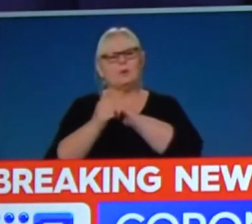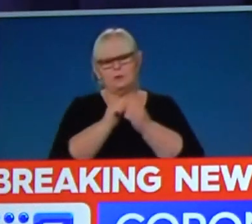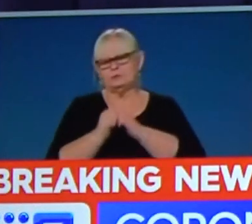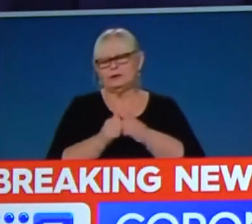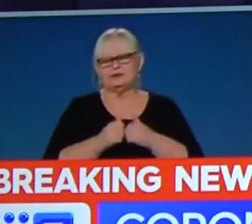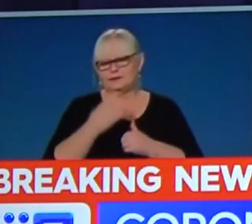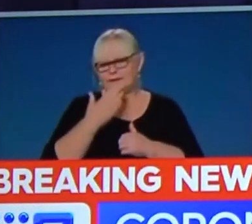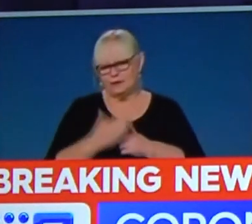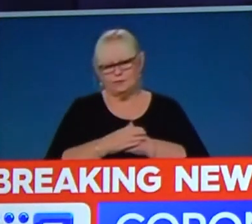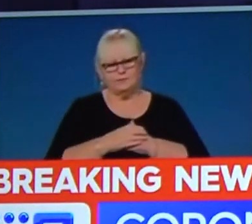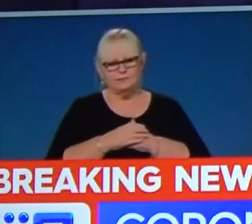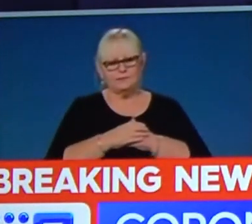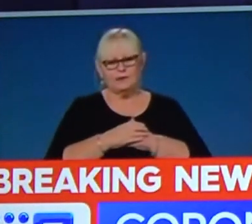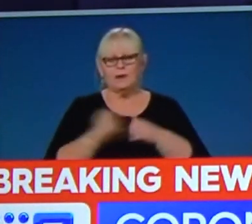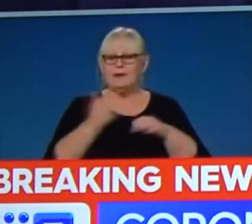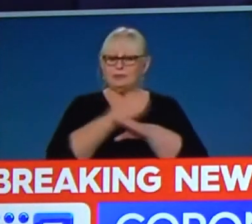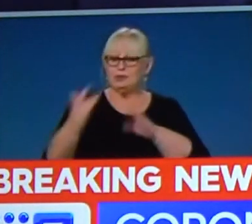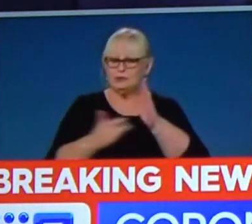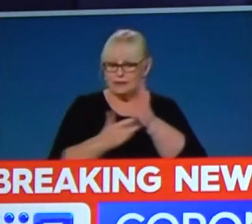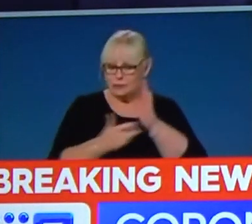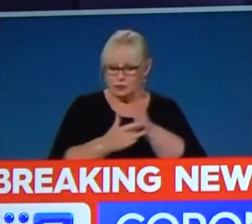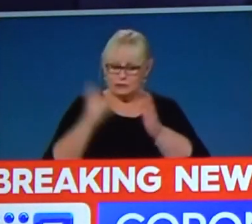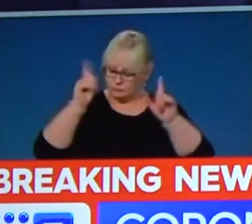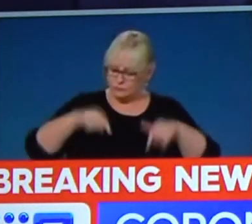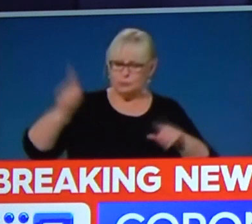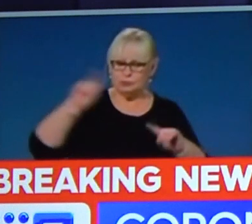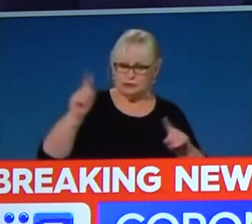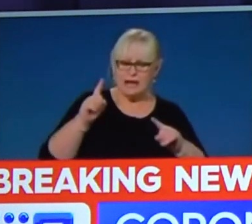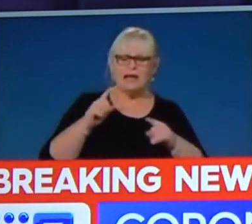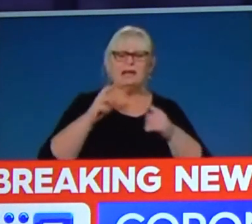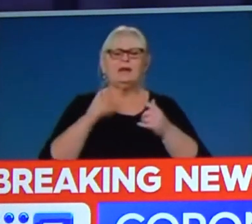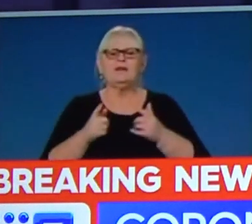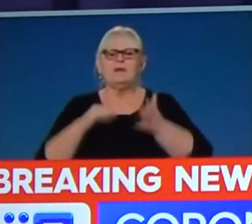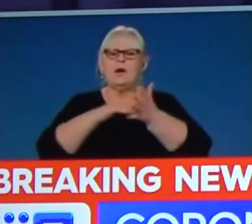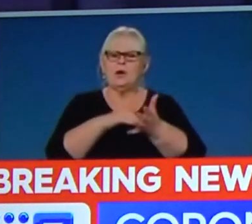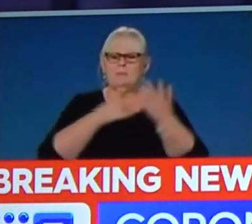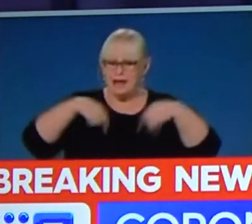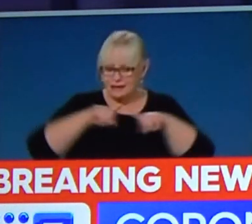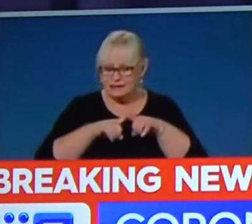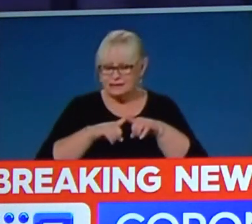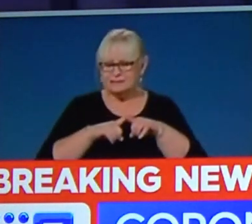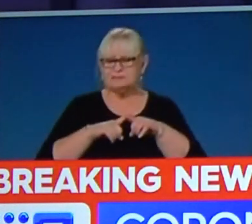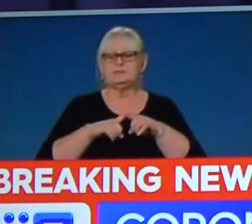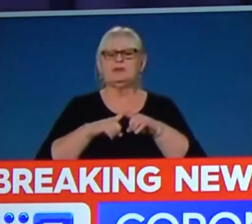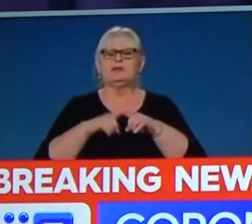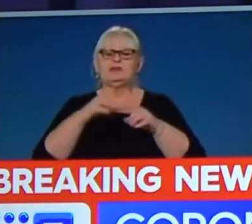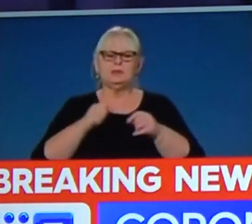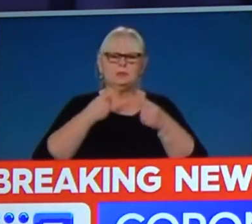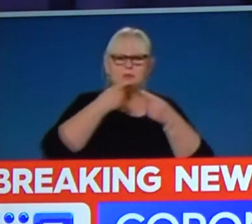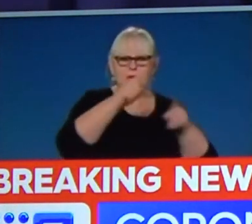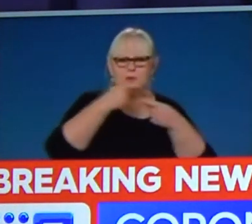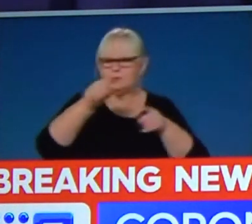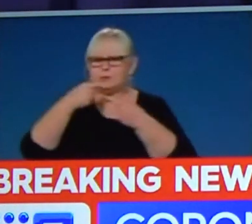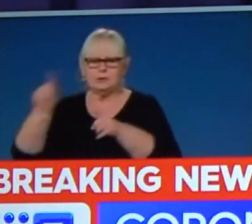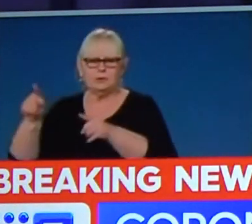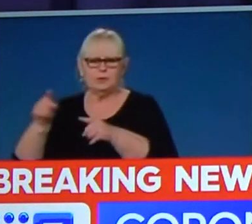evening. New technology we've put in place today is going to help us as a country get the messages and